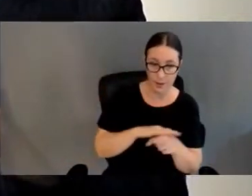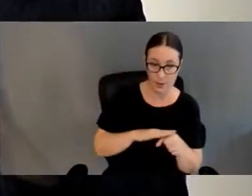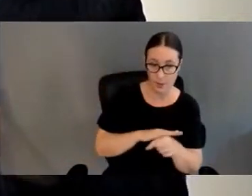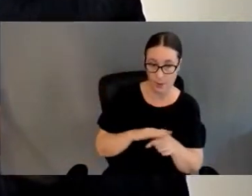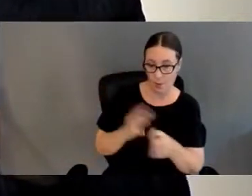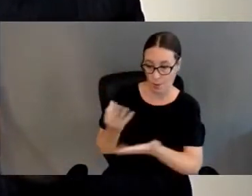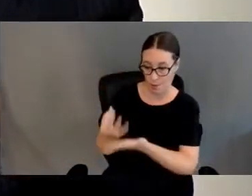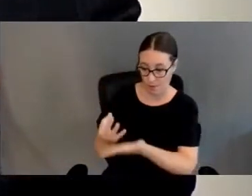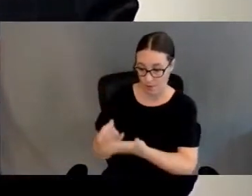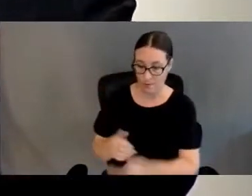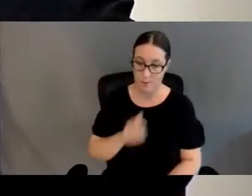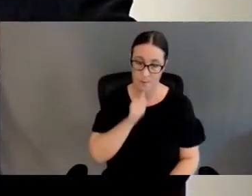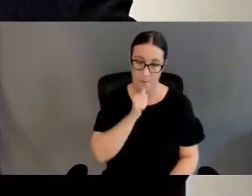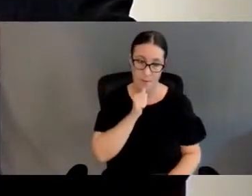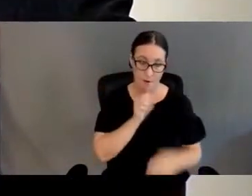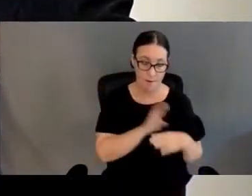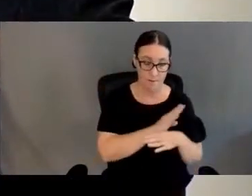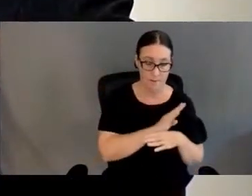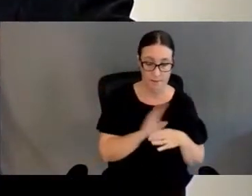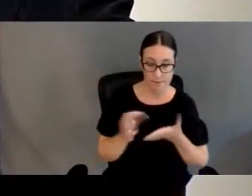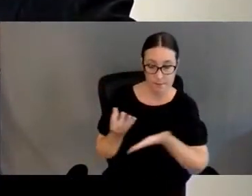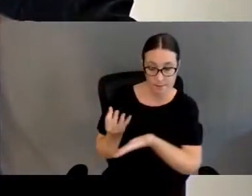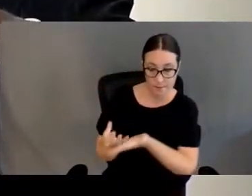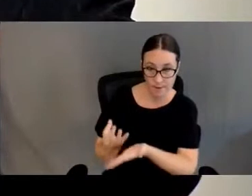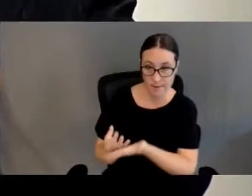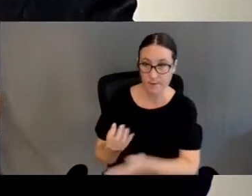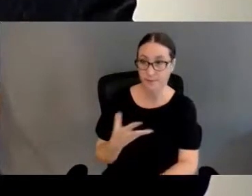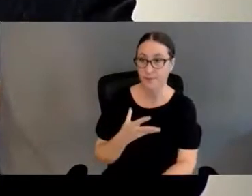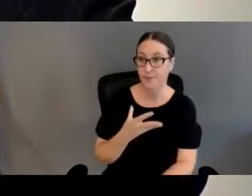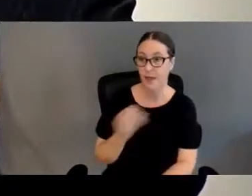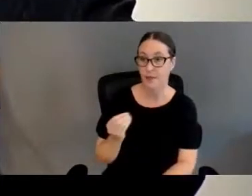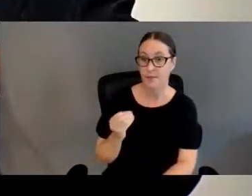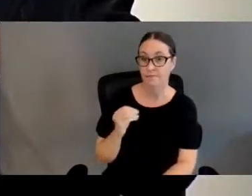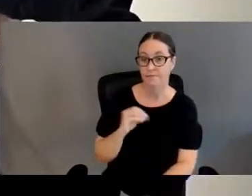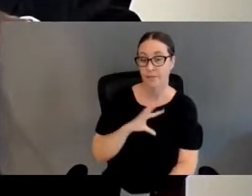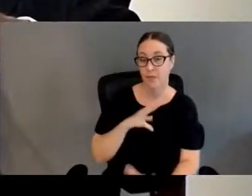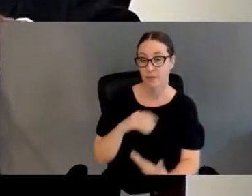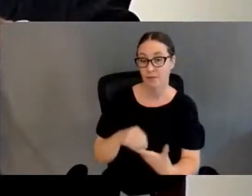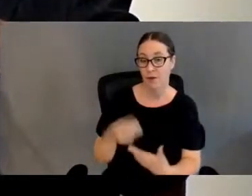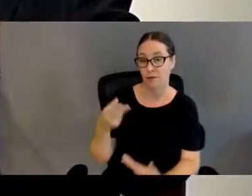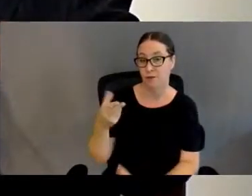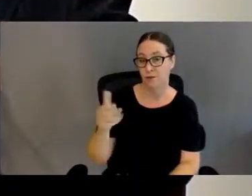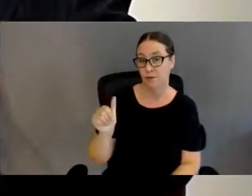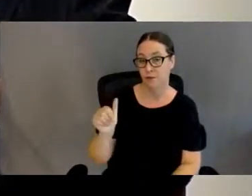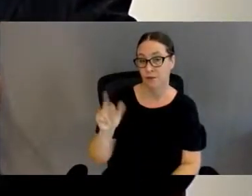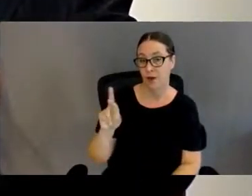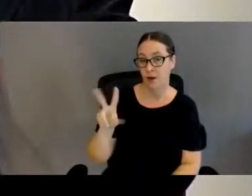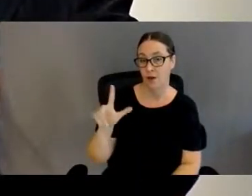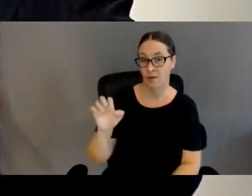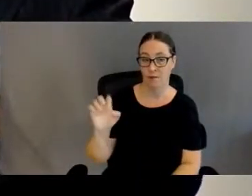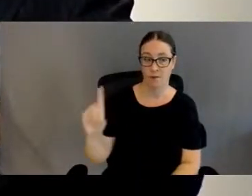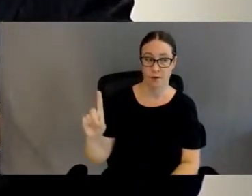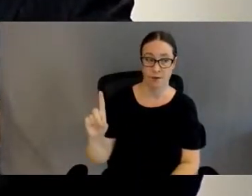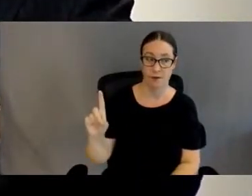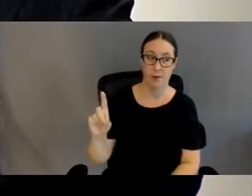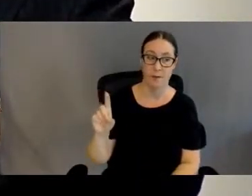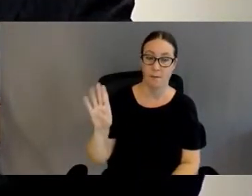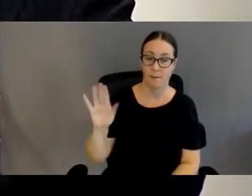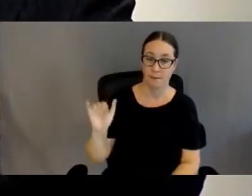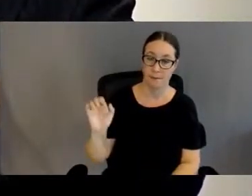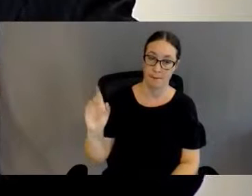sector financing, and it involved Harbor Bank. What we did working